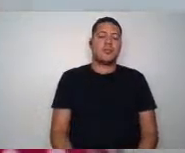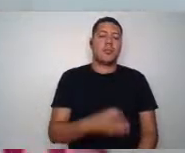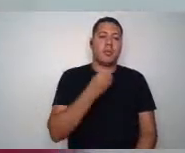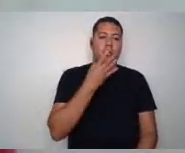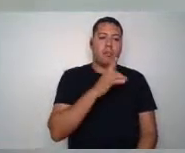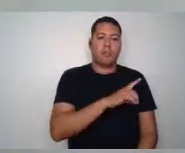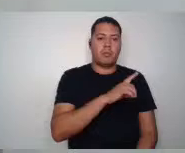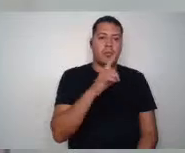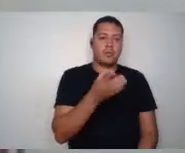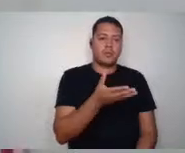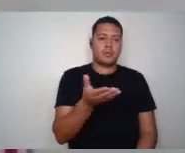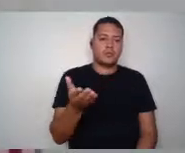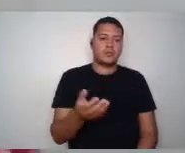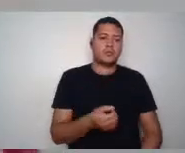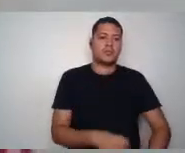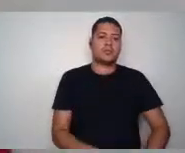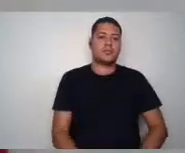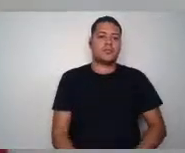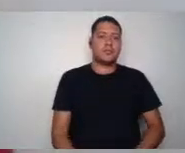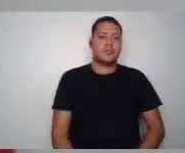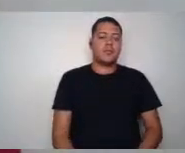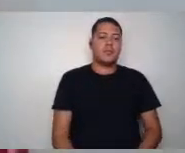Ana Cláudia. Good morning.